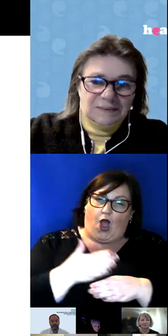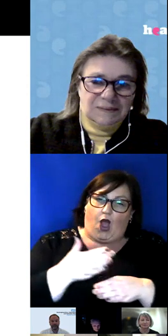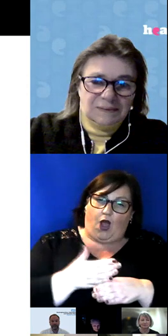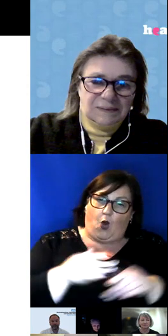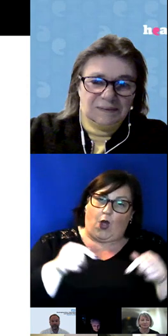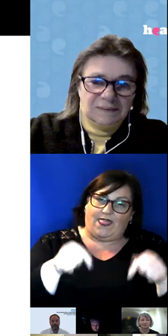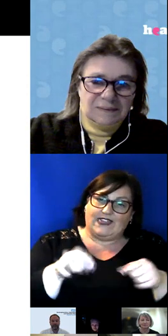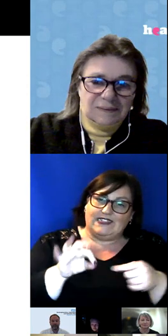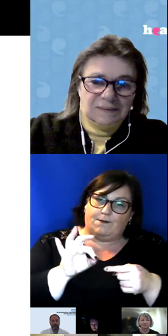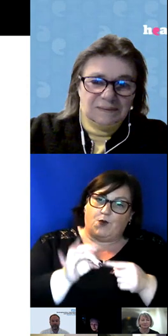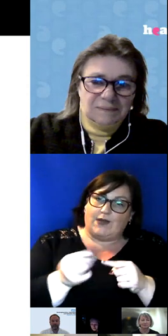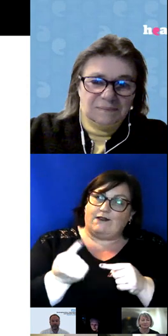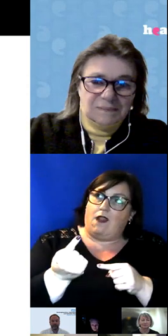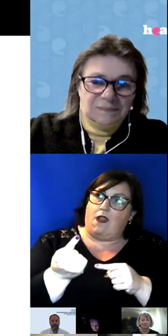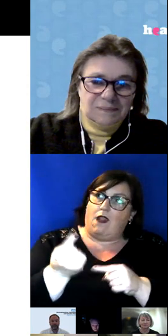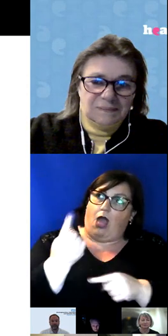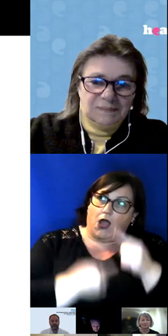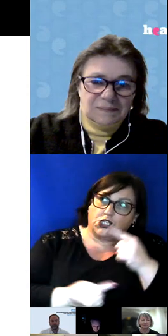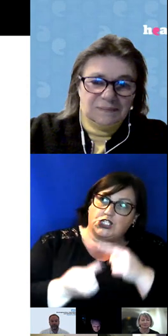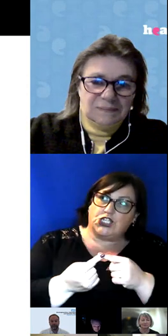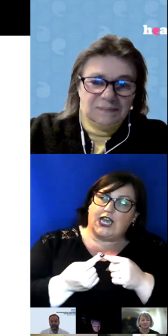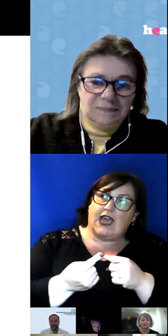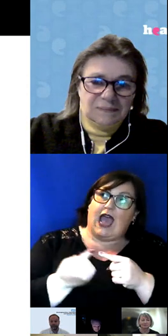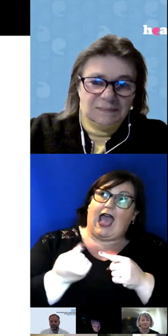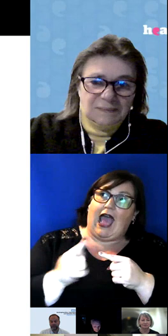and in the early part of this year.